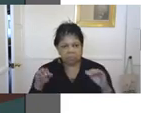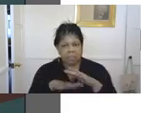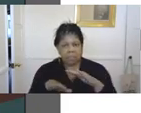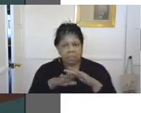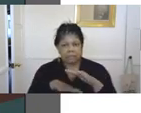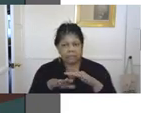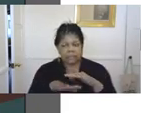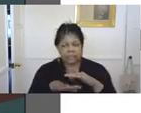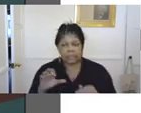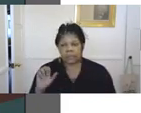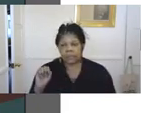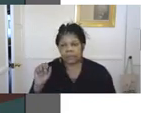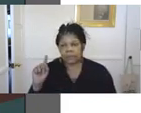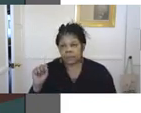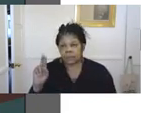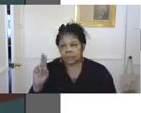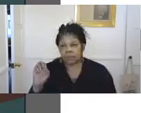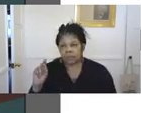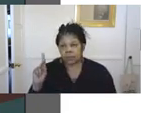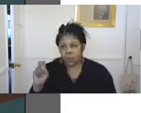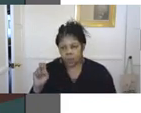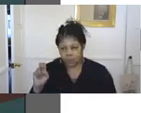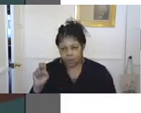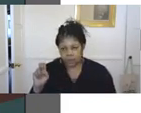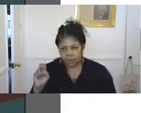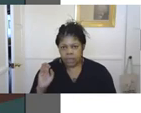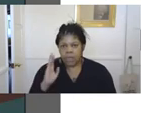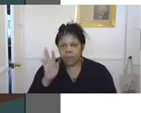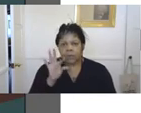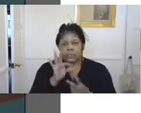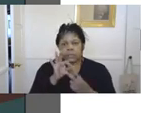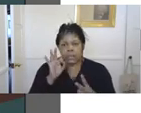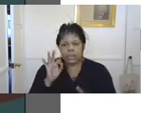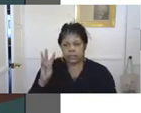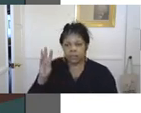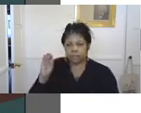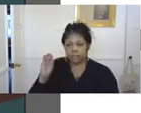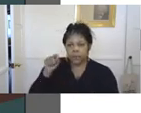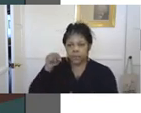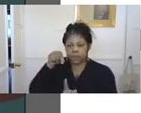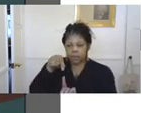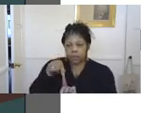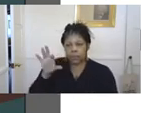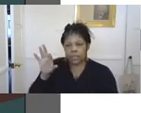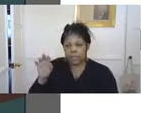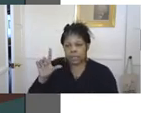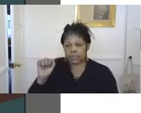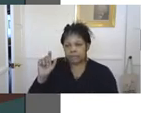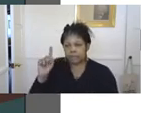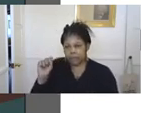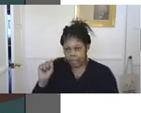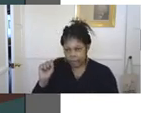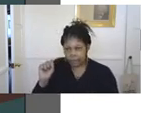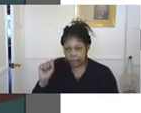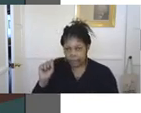stroke. But what I'll do is I'll select the 40 point flat, because I'm going to apply it to all of these, and I'm going to select, I